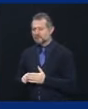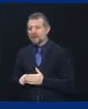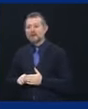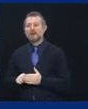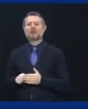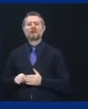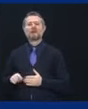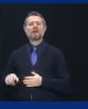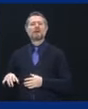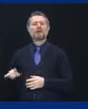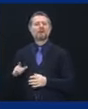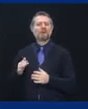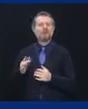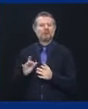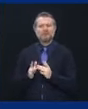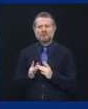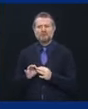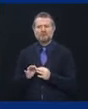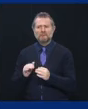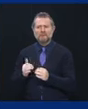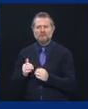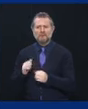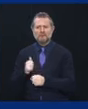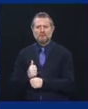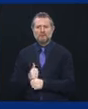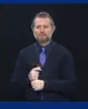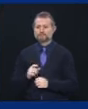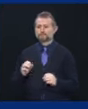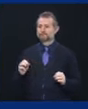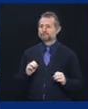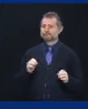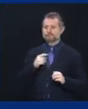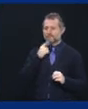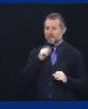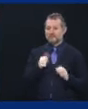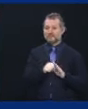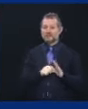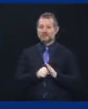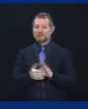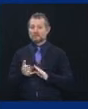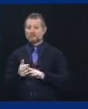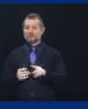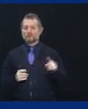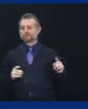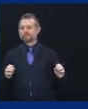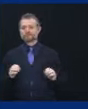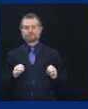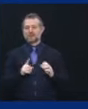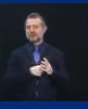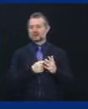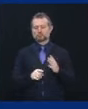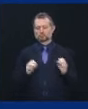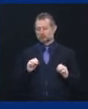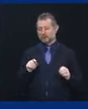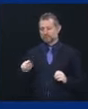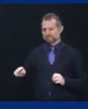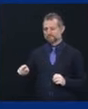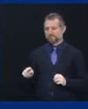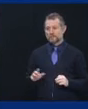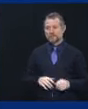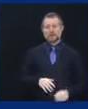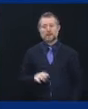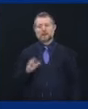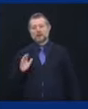last week, there have been no state appointment sites that have been canceled. Lisa,